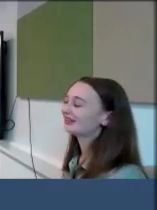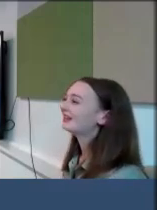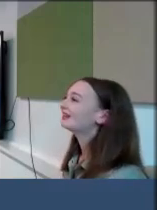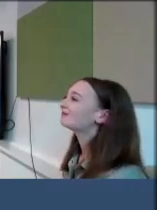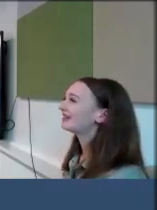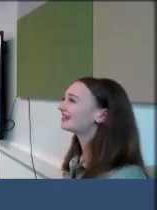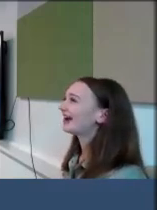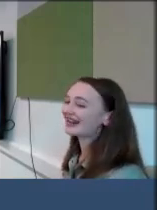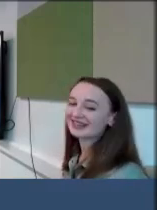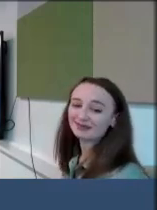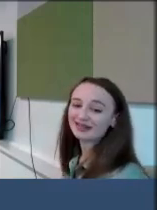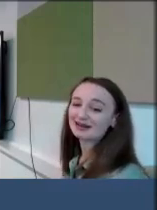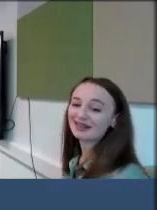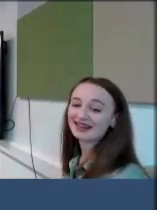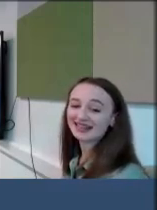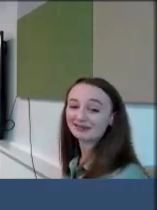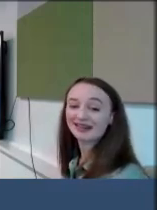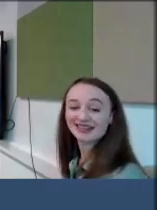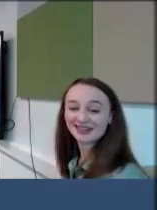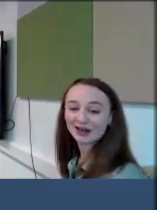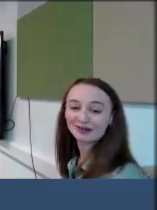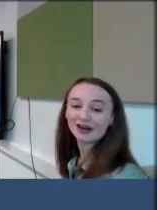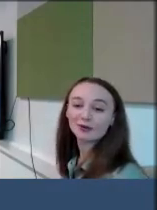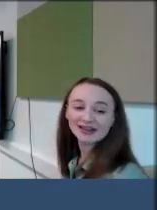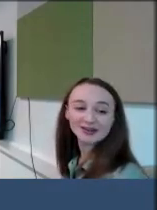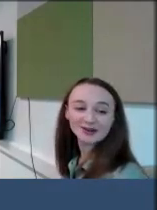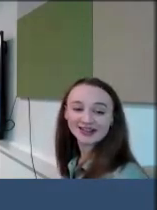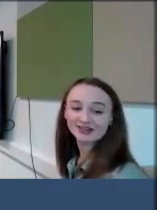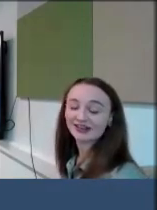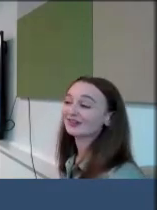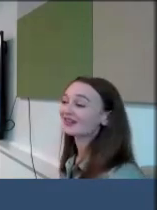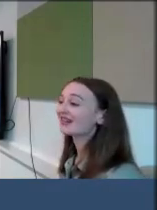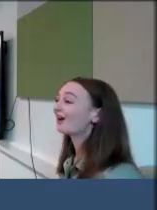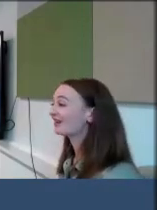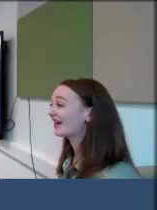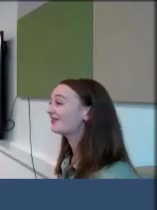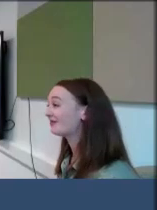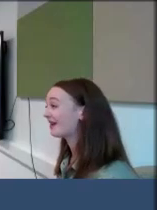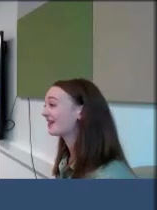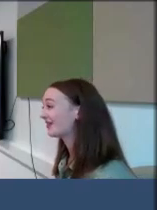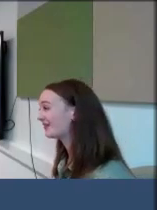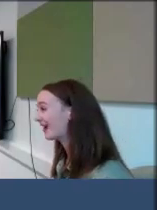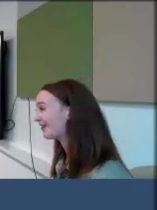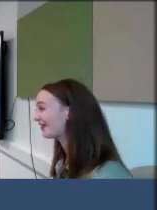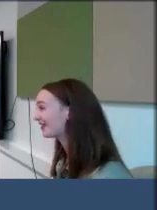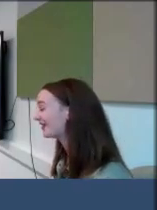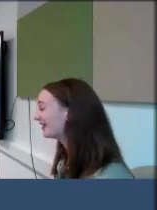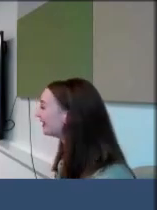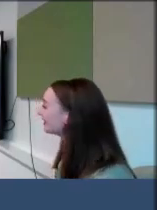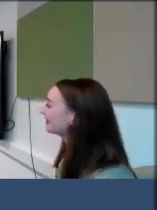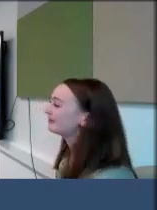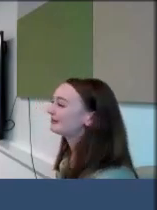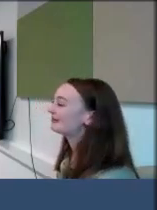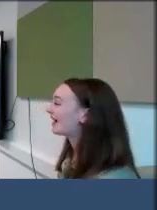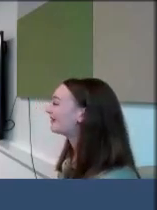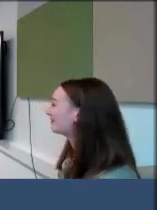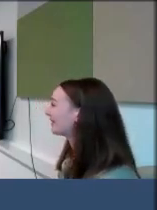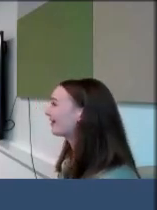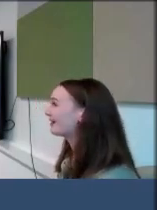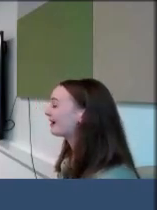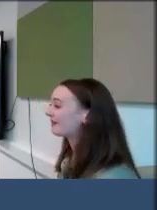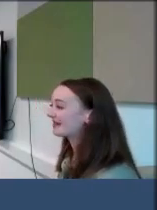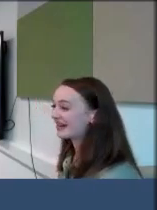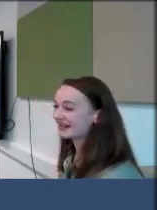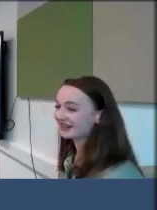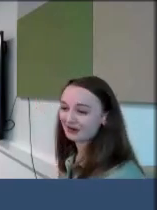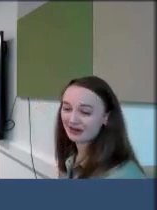Oh, please don't ask somebody about their disability story or medical history unless they offer that information themselves. The number of times I'll be